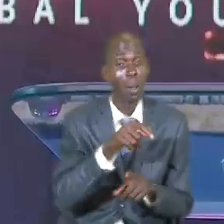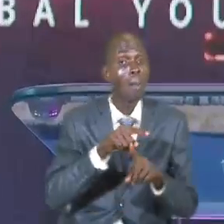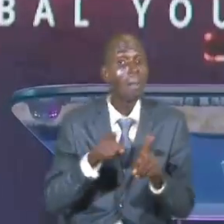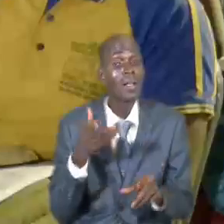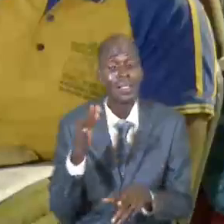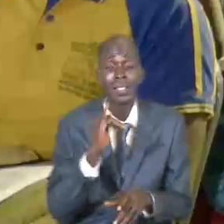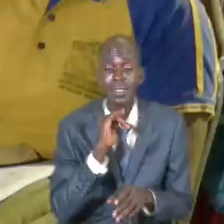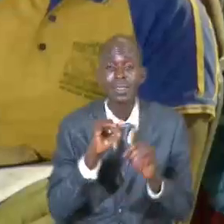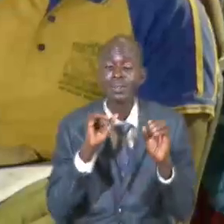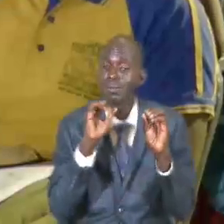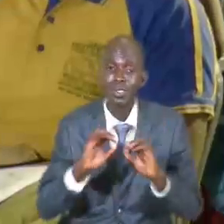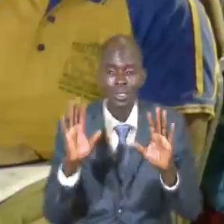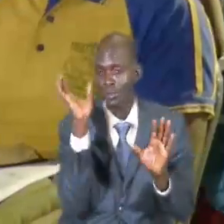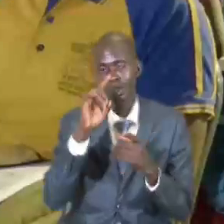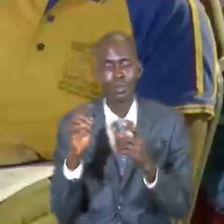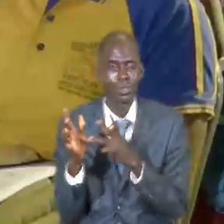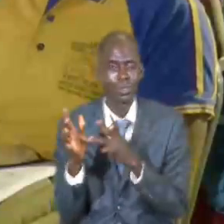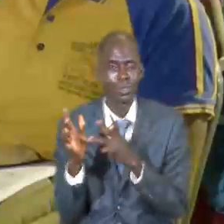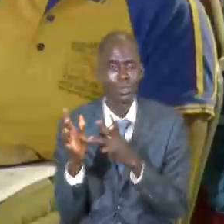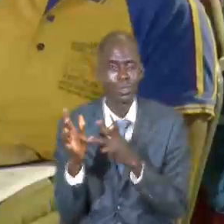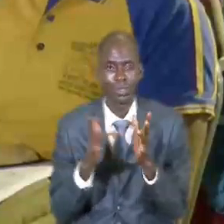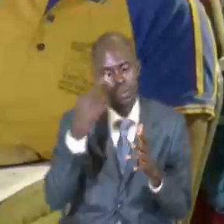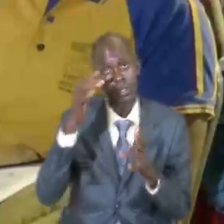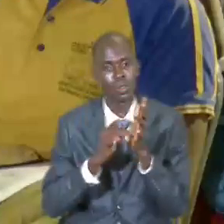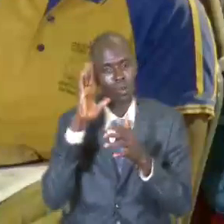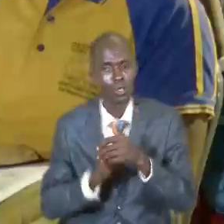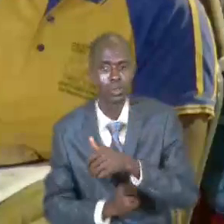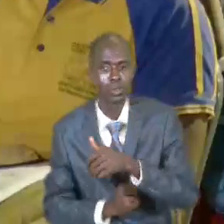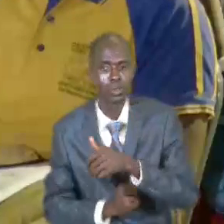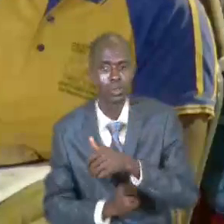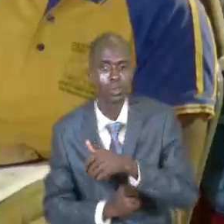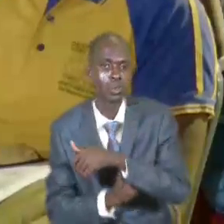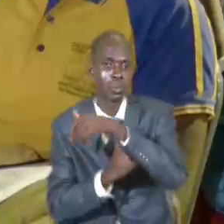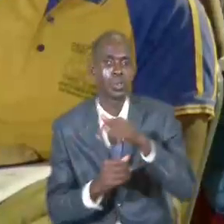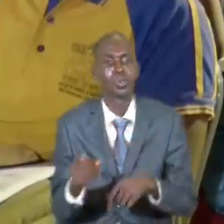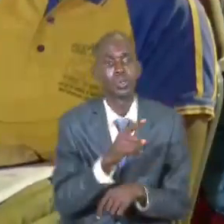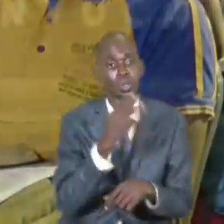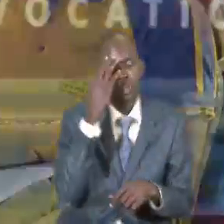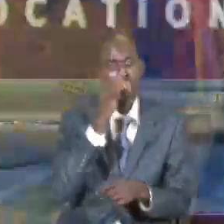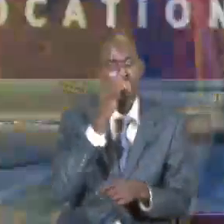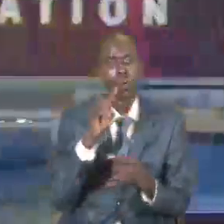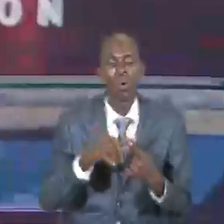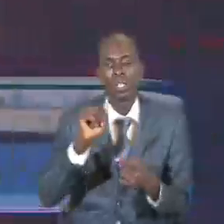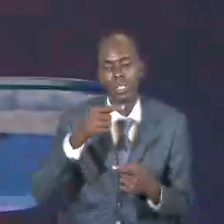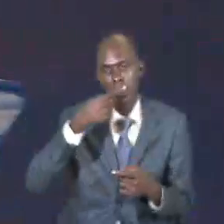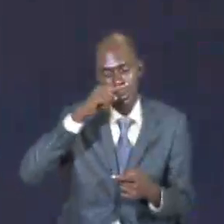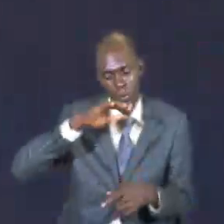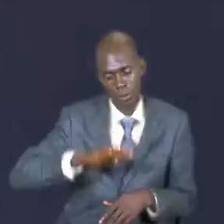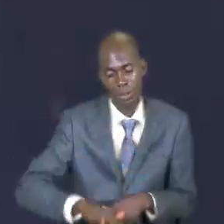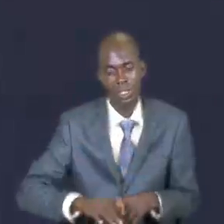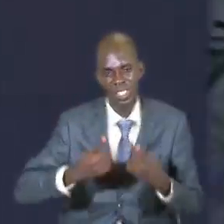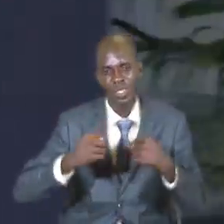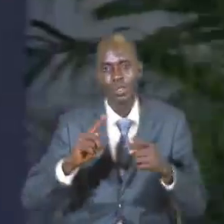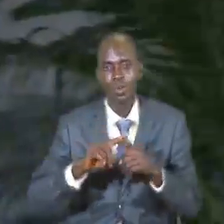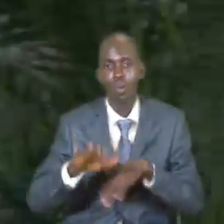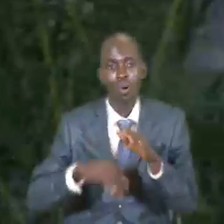you up. You know, when a child tries to walk for the first time, that child stands up and that child begins to